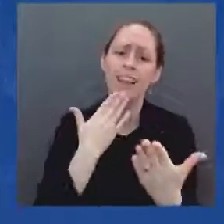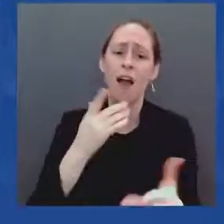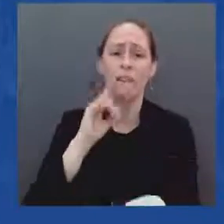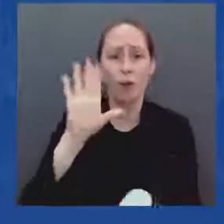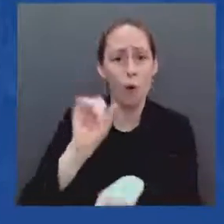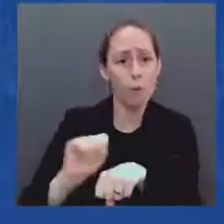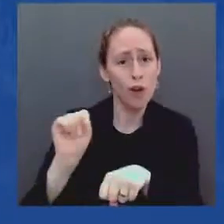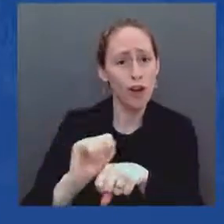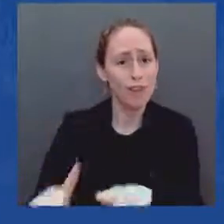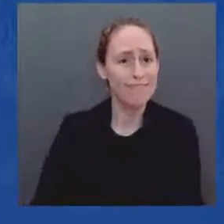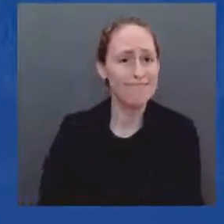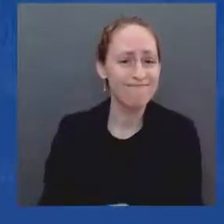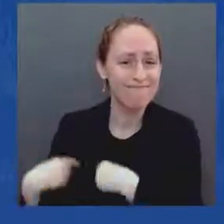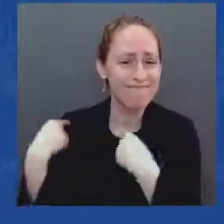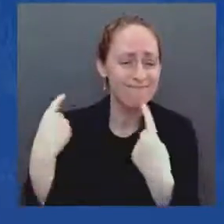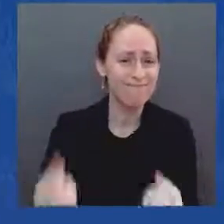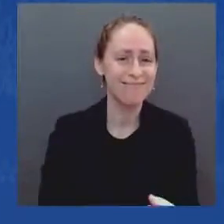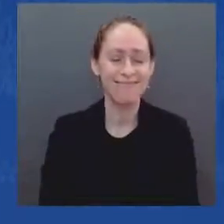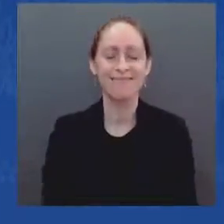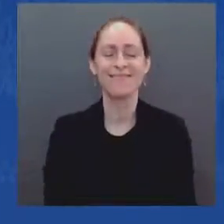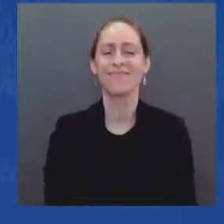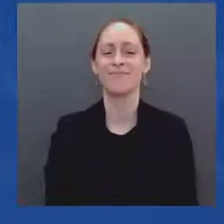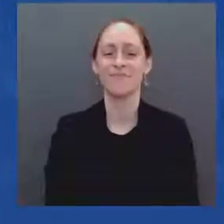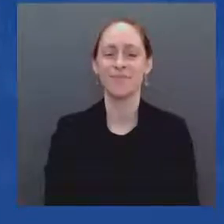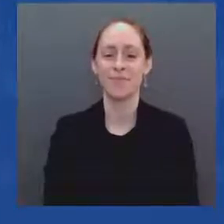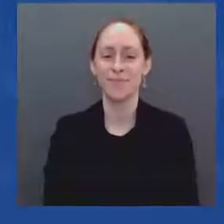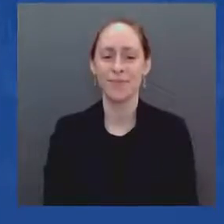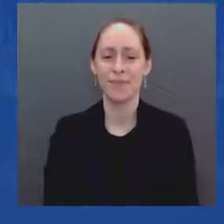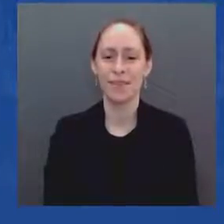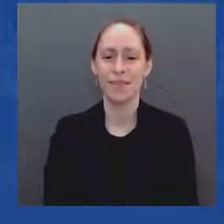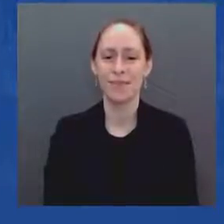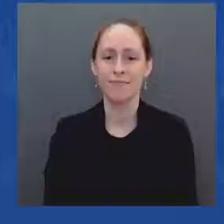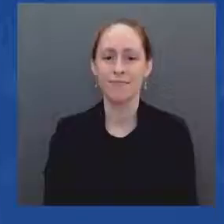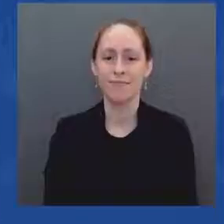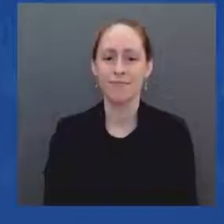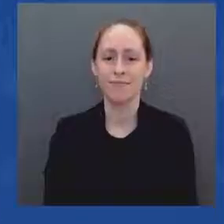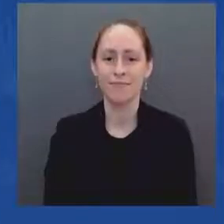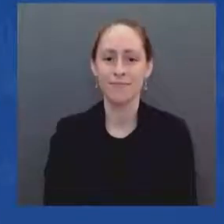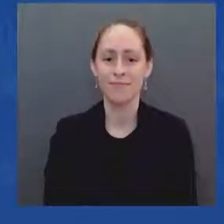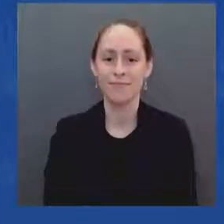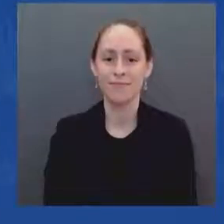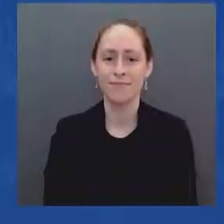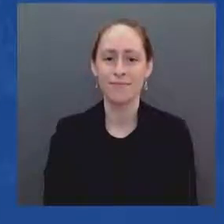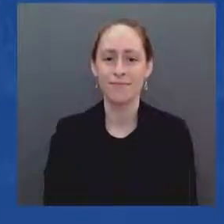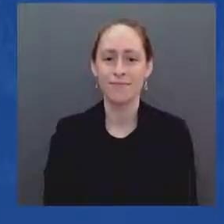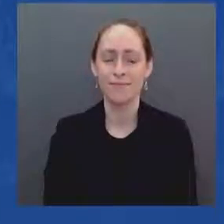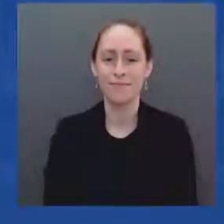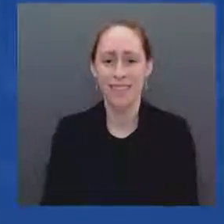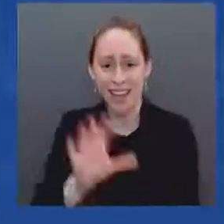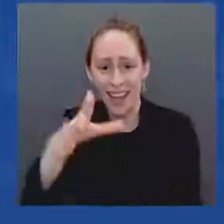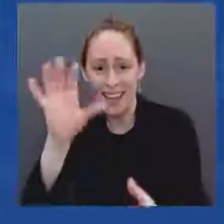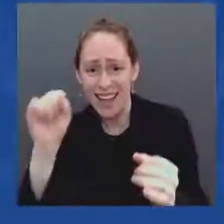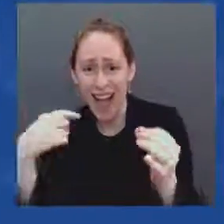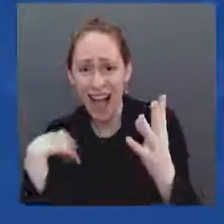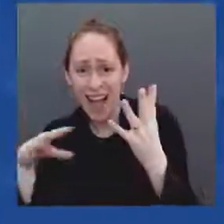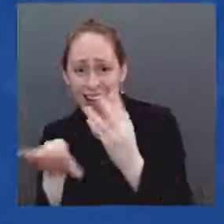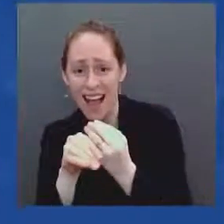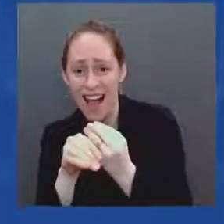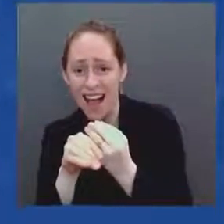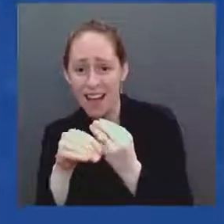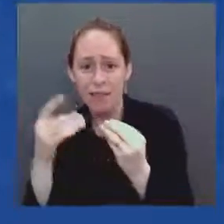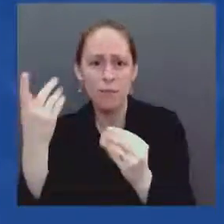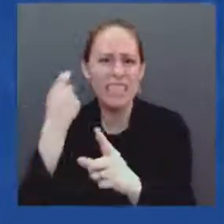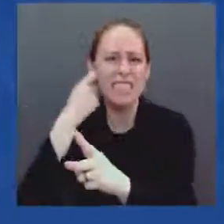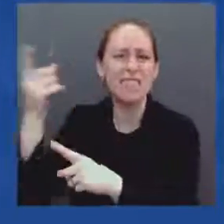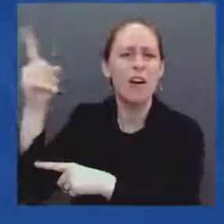Thank you, and may I add to Governor Murphy's comments, and thank you for the greeting that